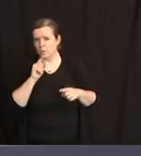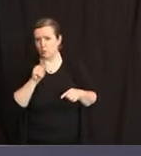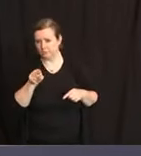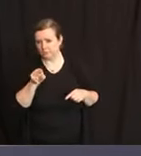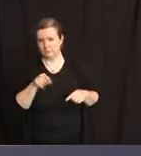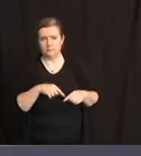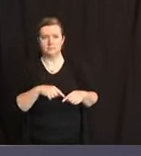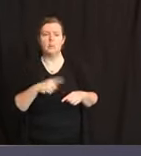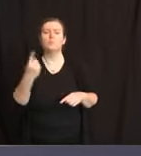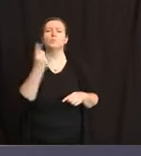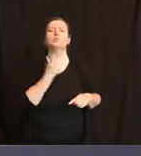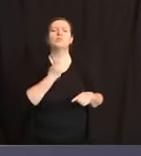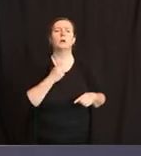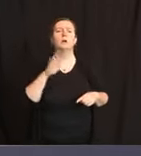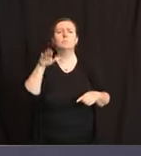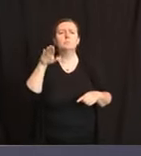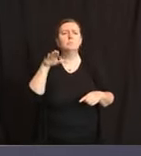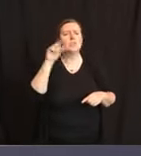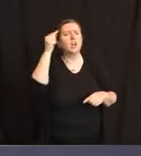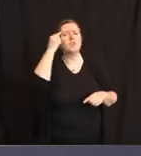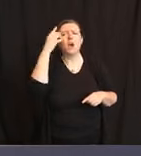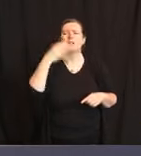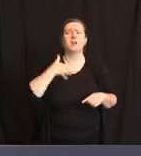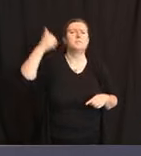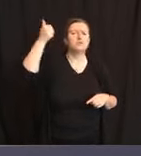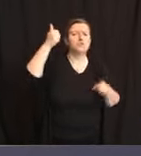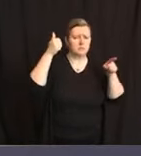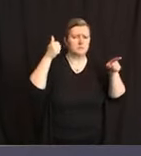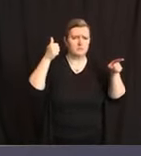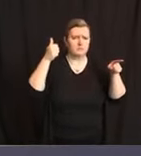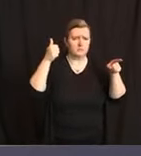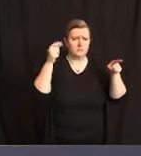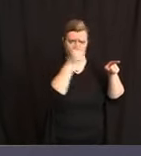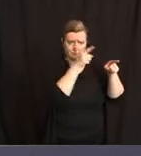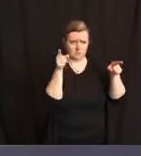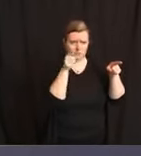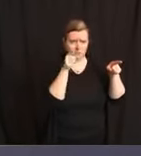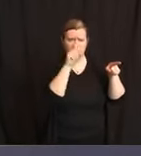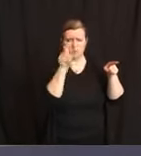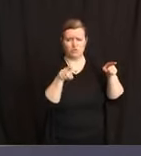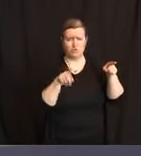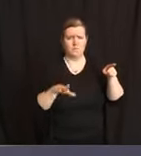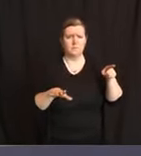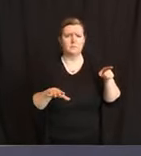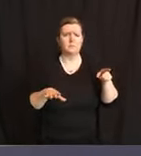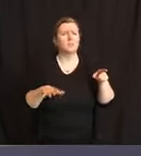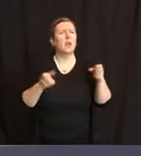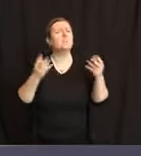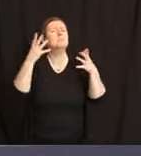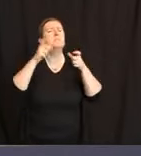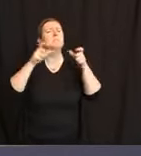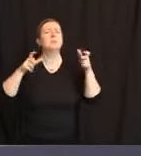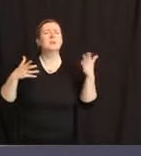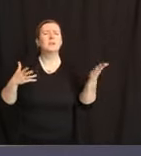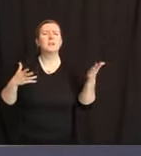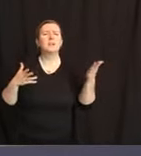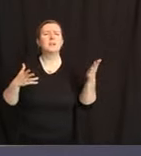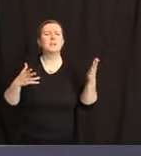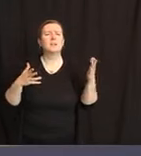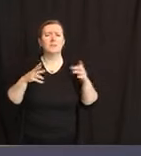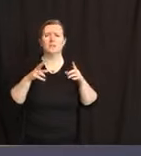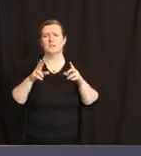Governor and Commissioner, I'm curious, Commissioner, if you have a number of new filers and pending claims, if we have